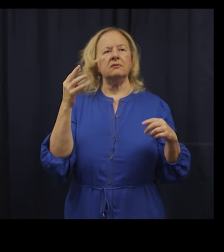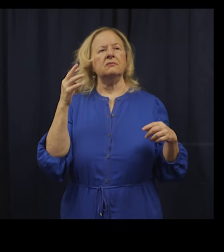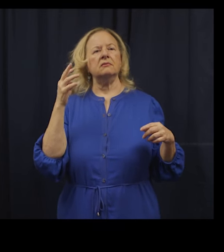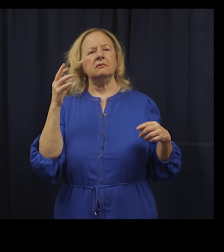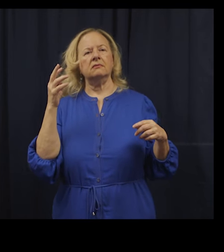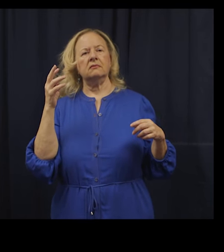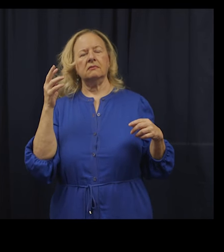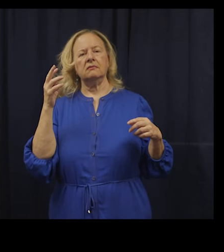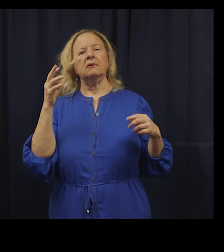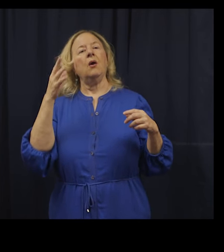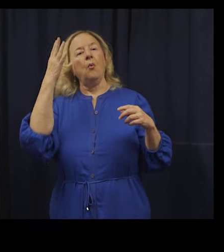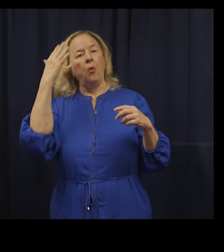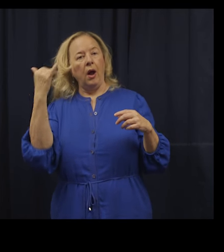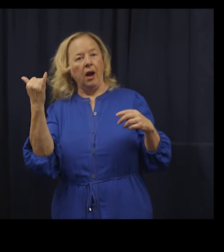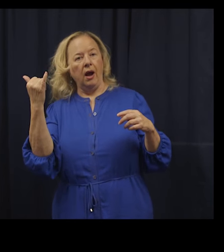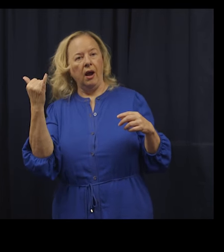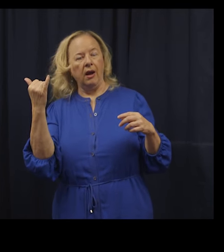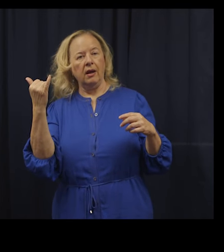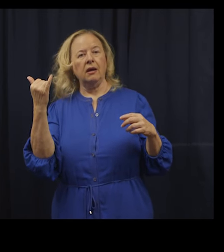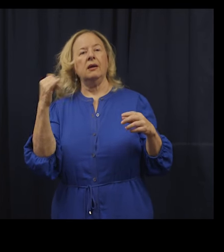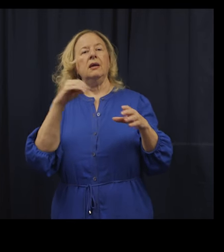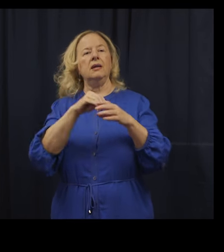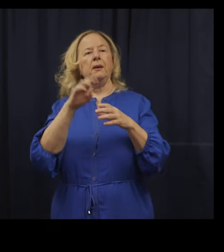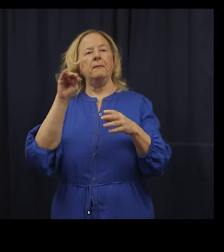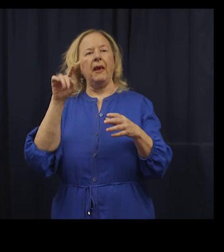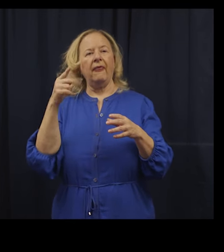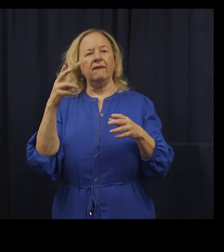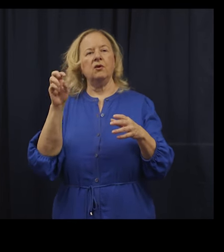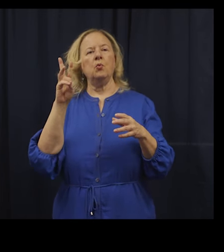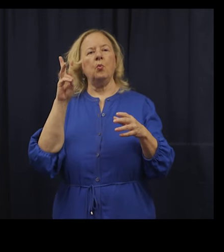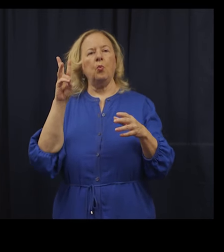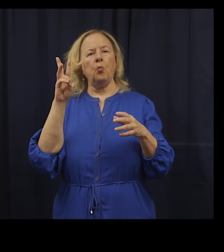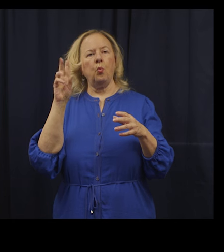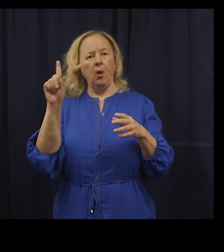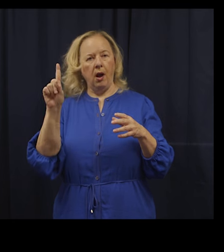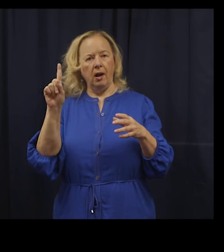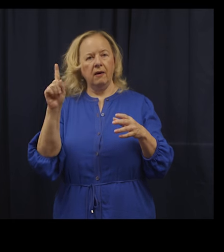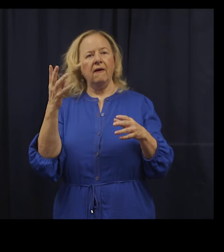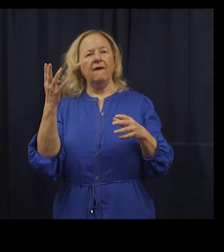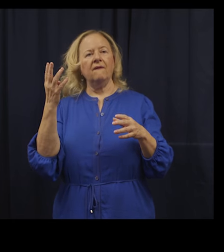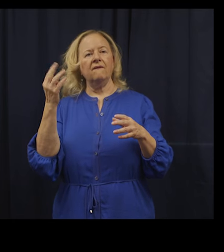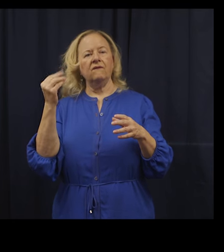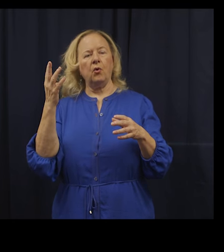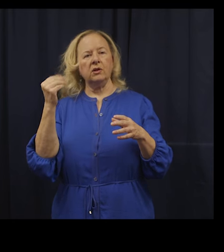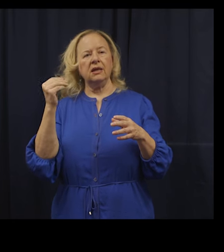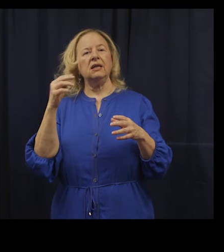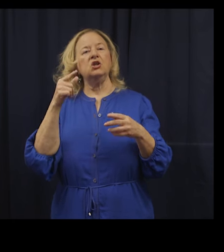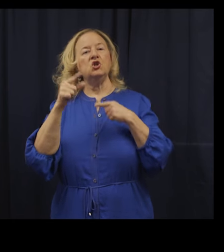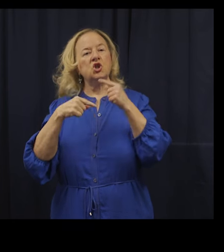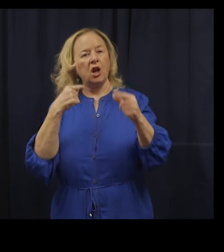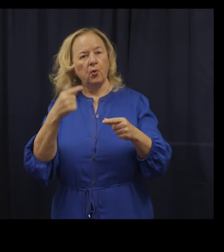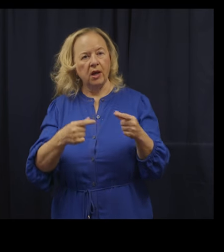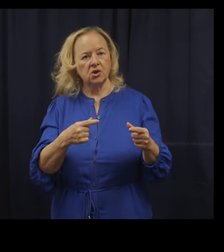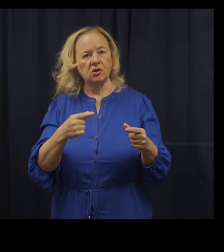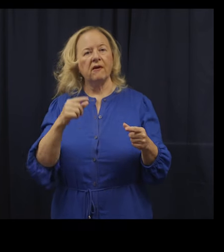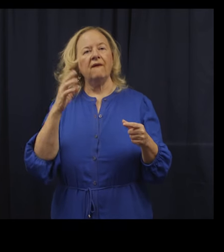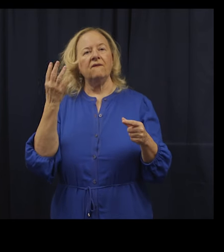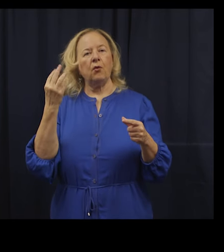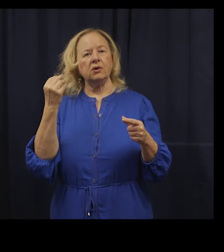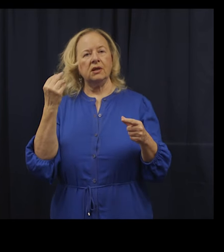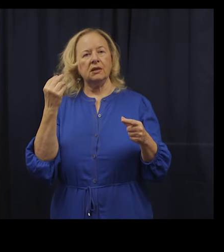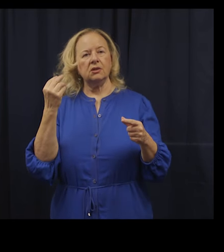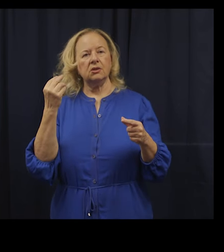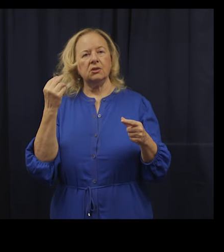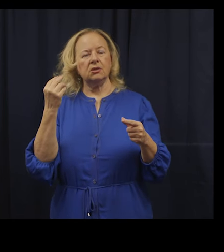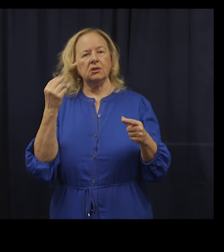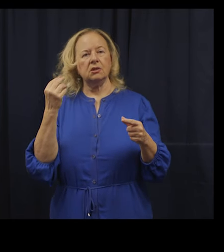And this is why in Matthew 1, it says 14 generations, 14 generations, 14 generations, because